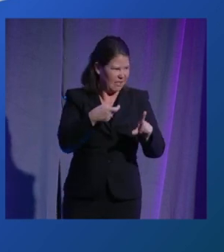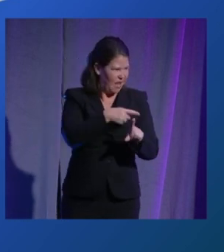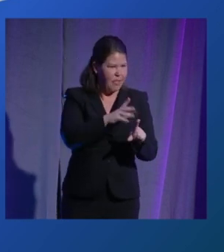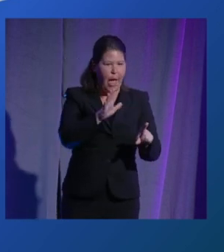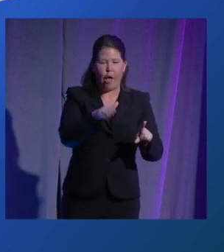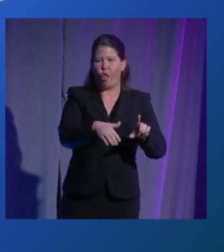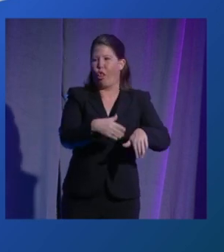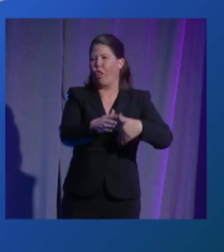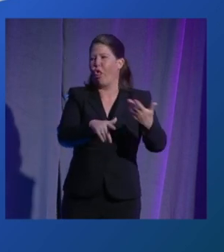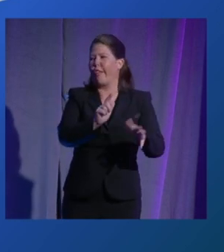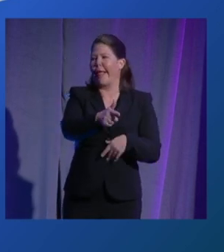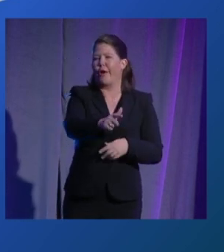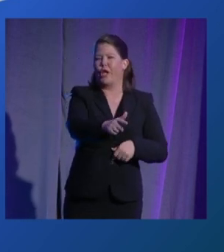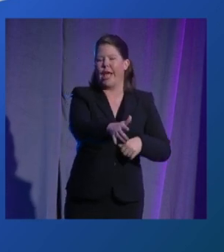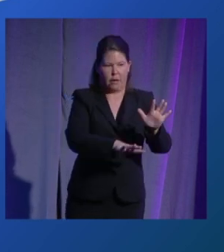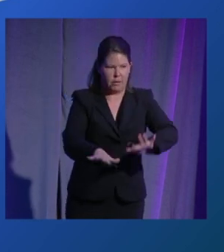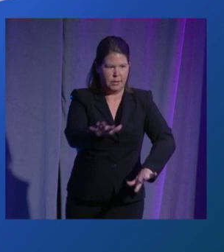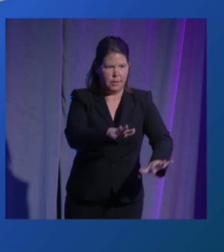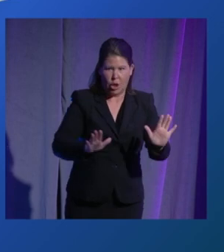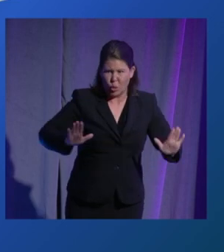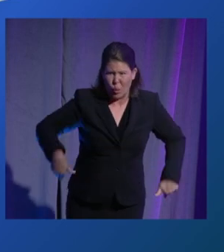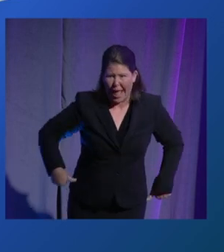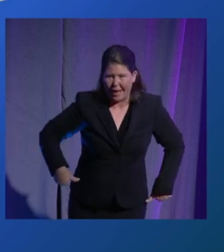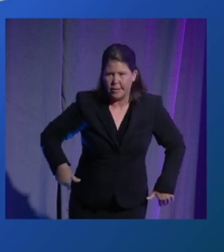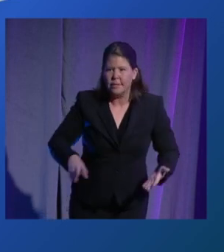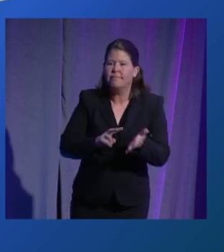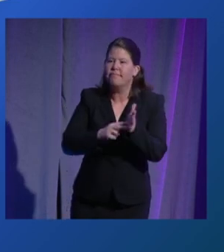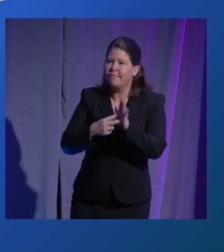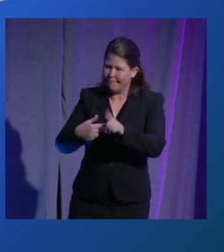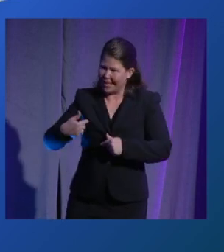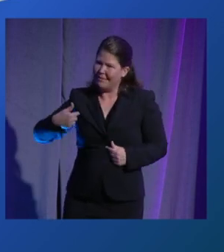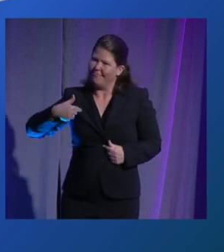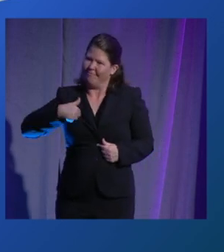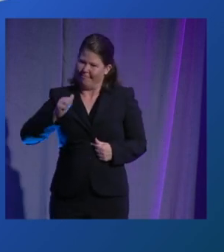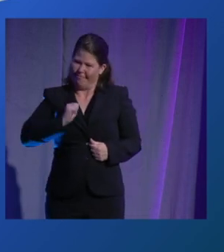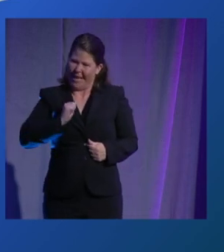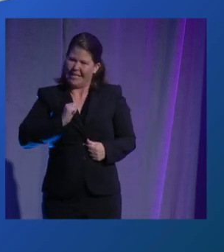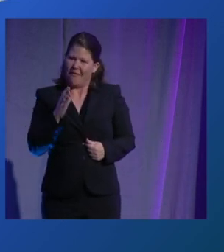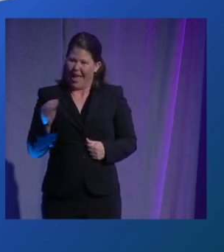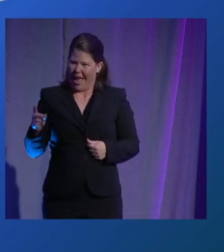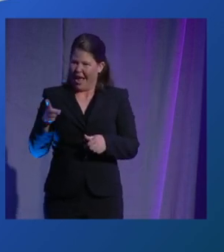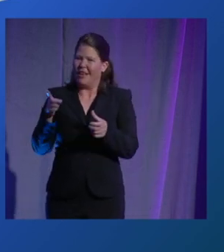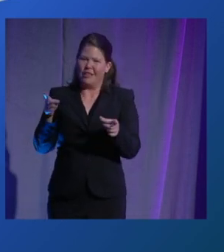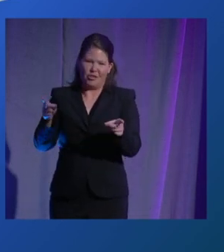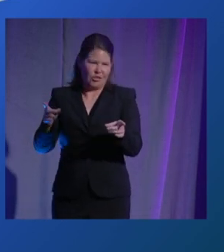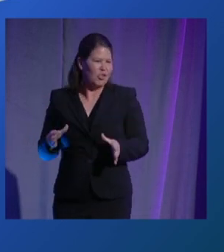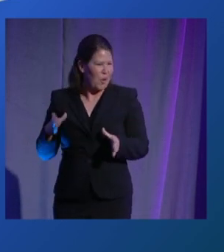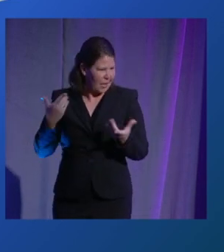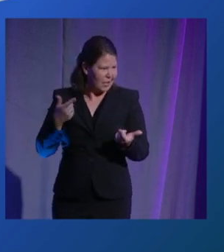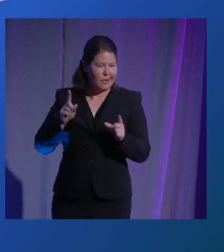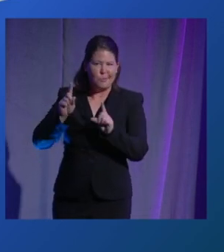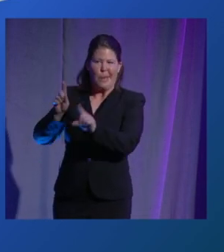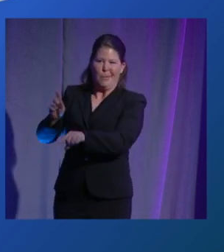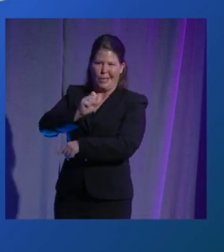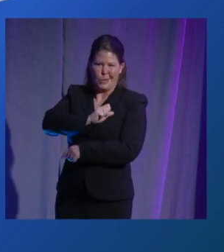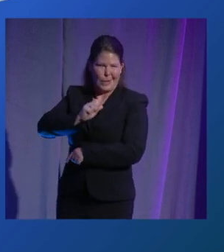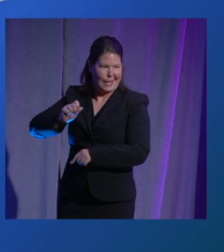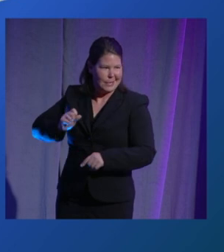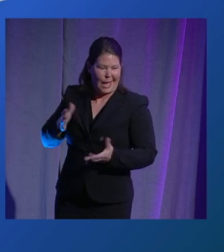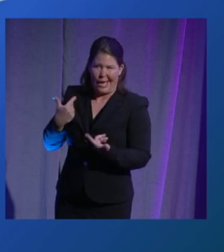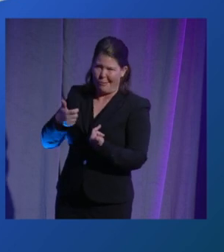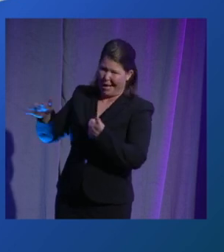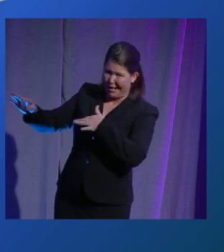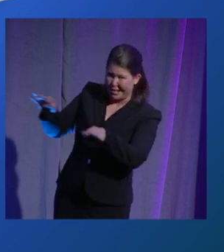front of it and and the director and I have had chance to go down to the Senate go down and talk to some of the lawmakers and we do see a very